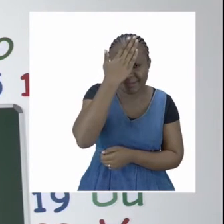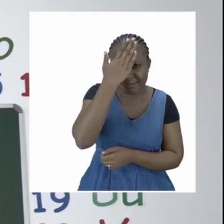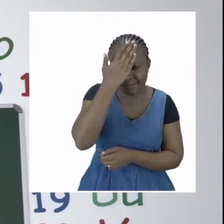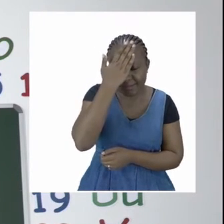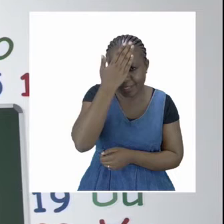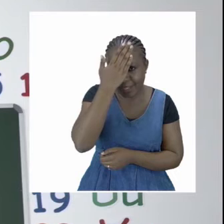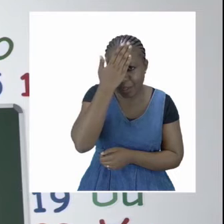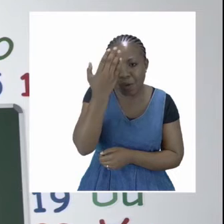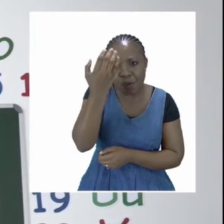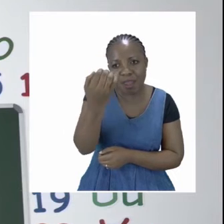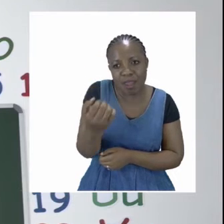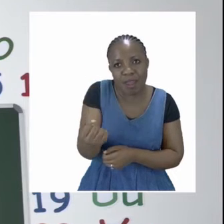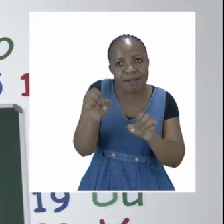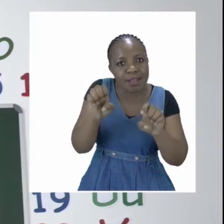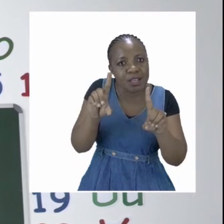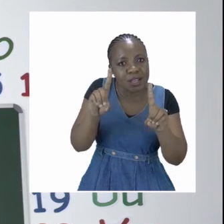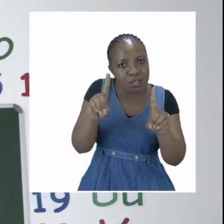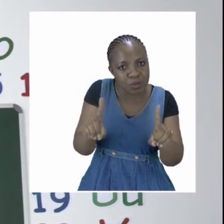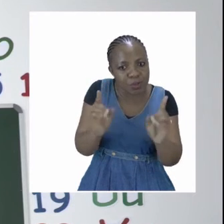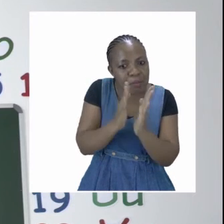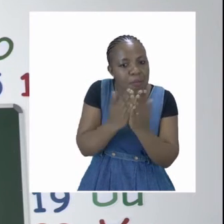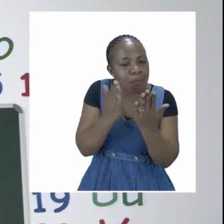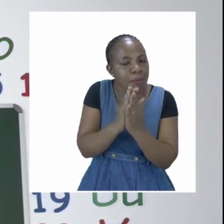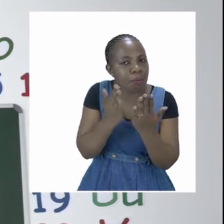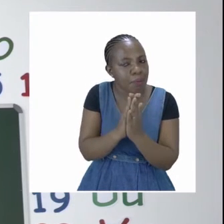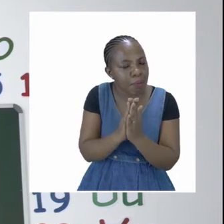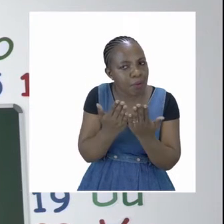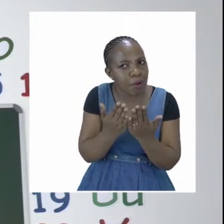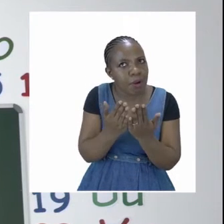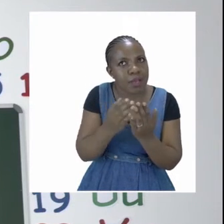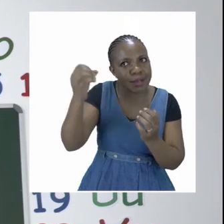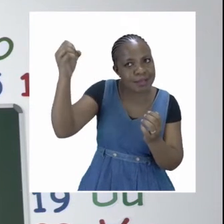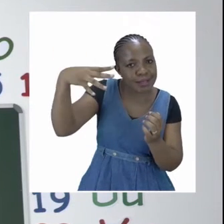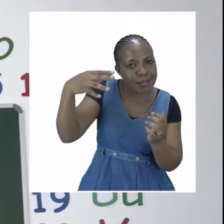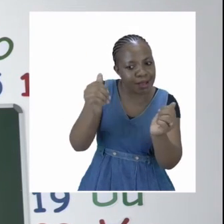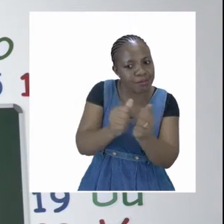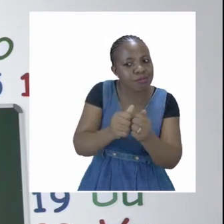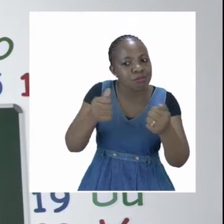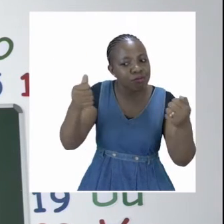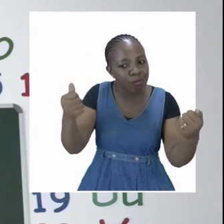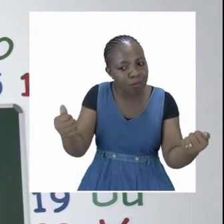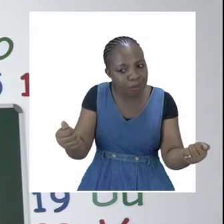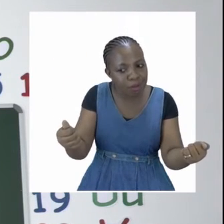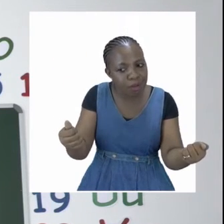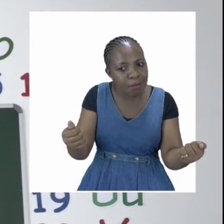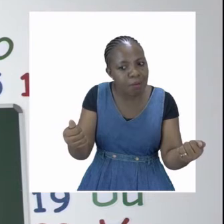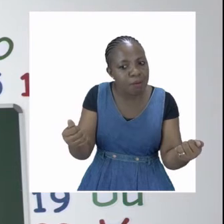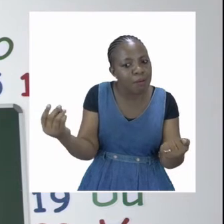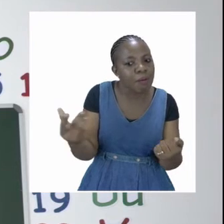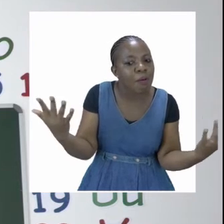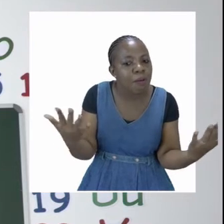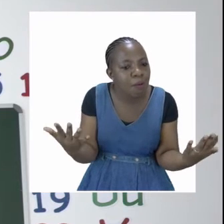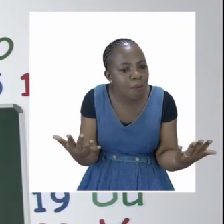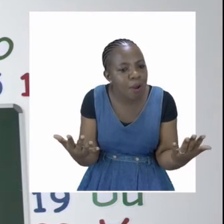booklet in our daily newspaper, street sales, or at your school every Monday